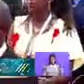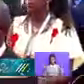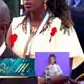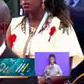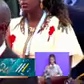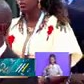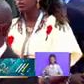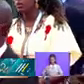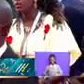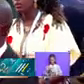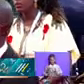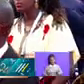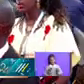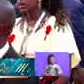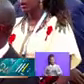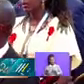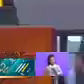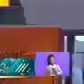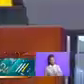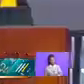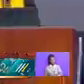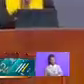of is doing miracle